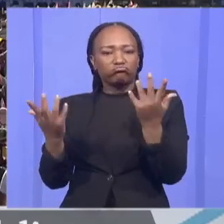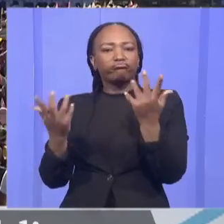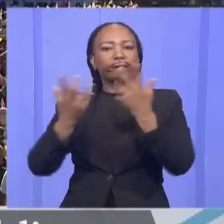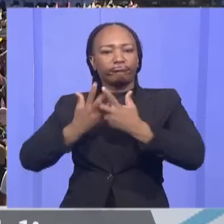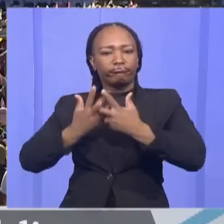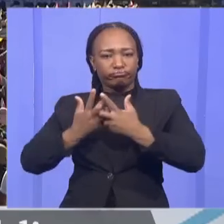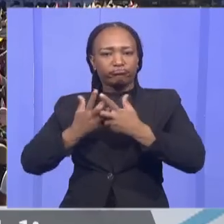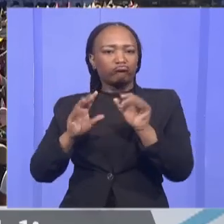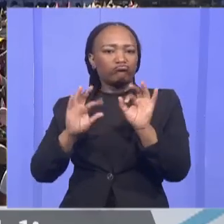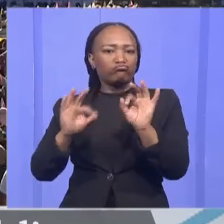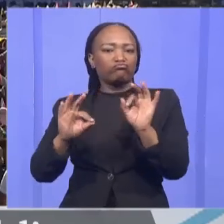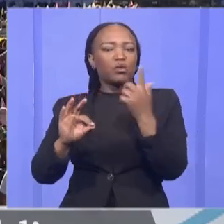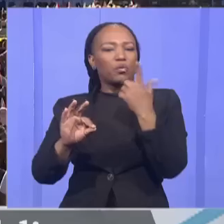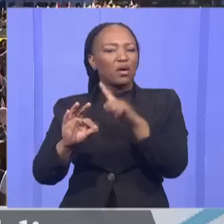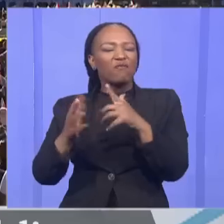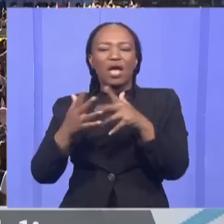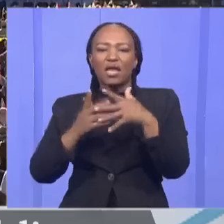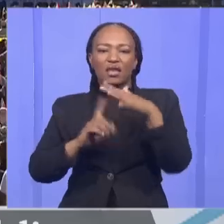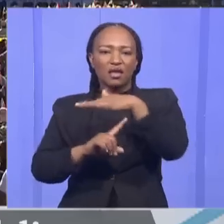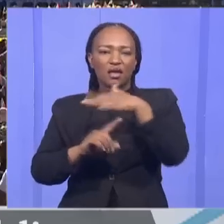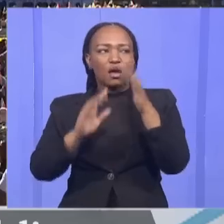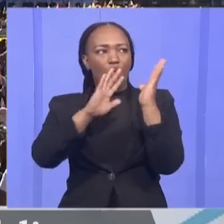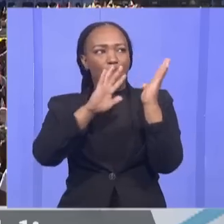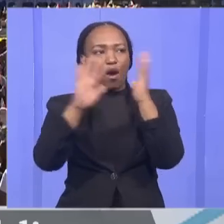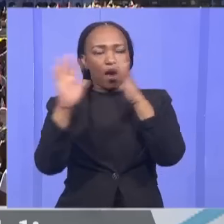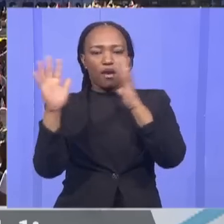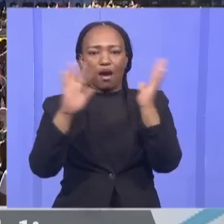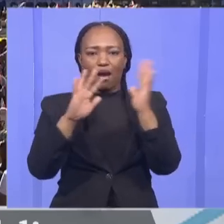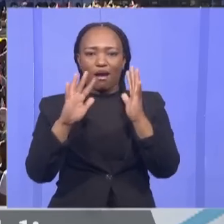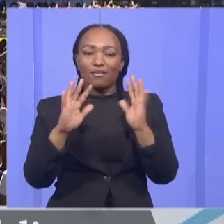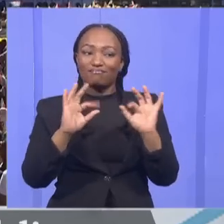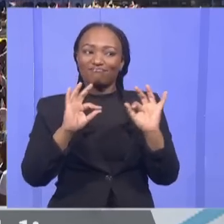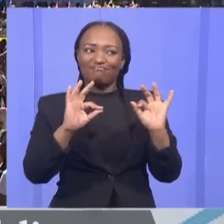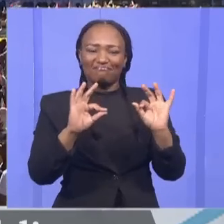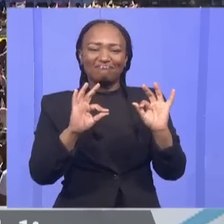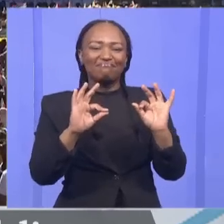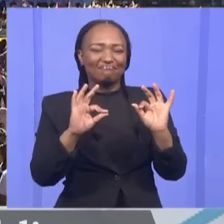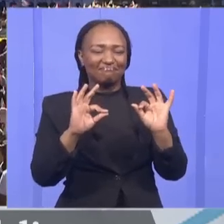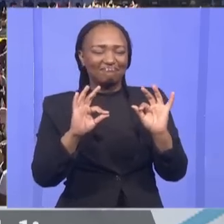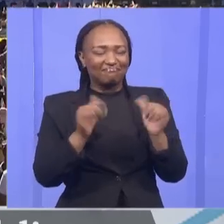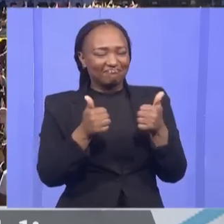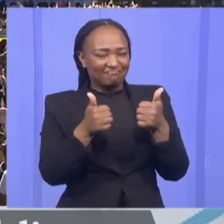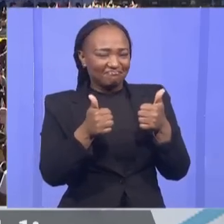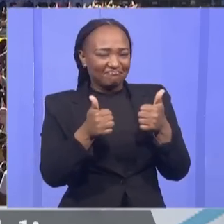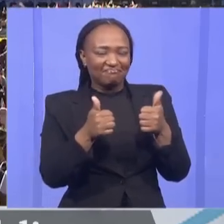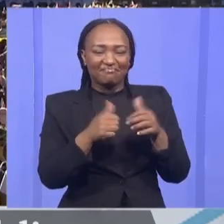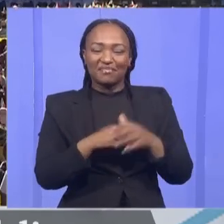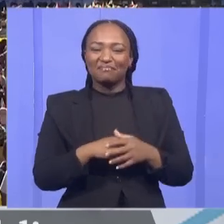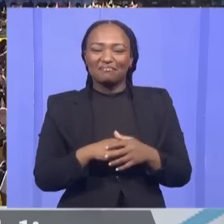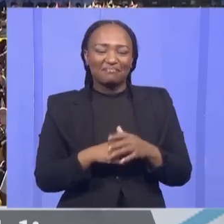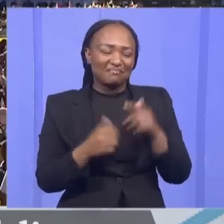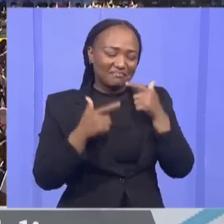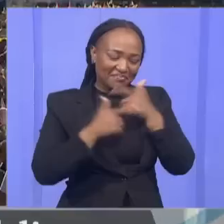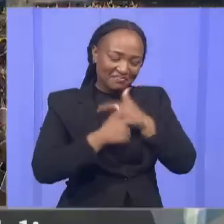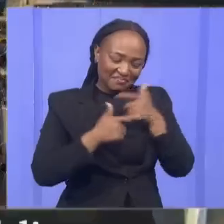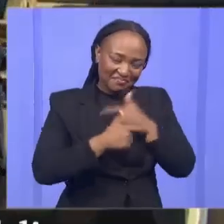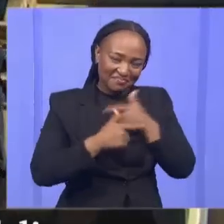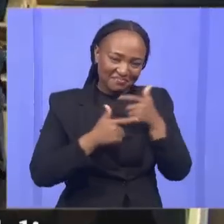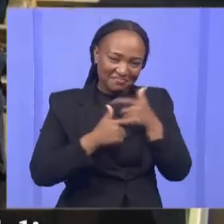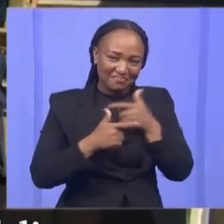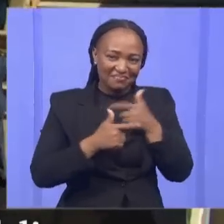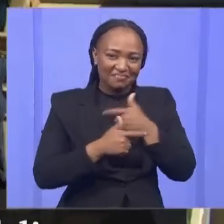under any circumstances, and also the weather today is really it is welcoming, I must say. Yeah. We'll put it that way